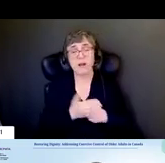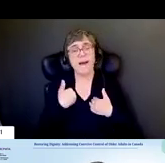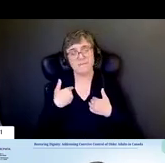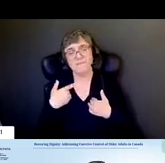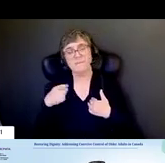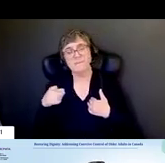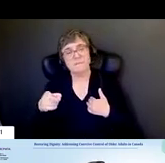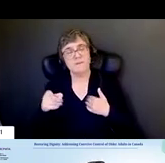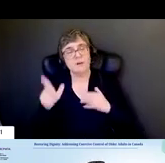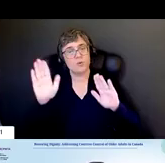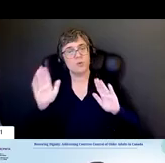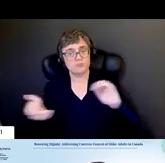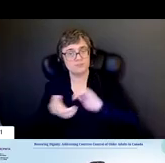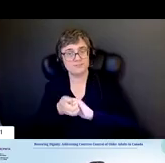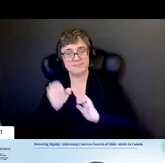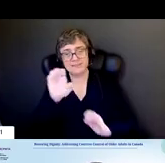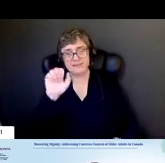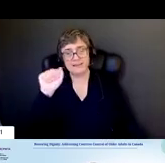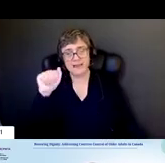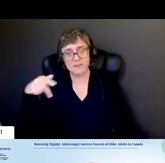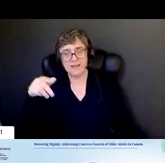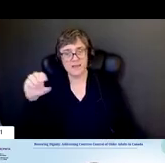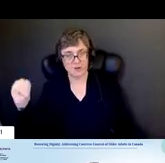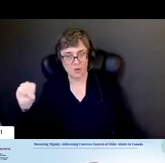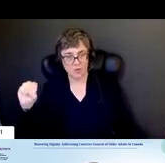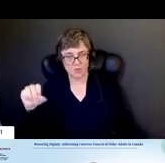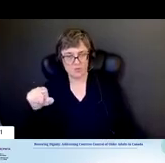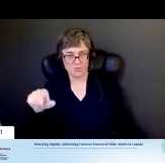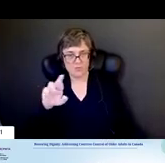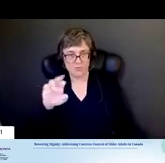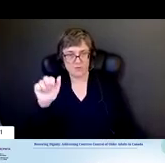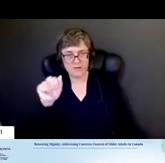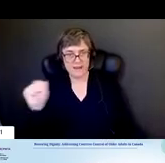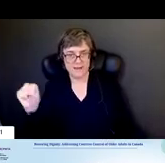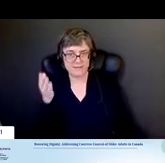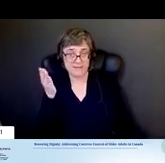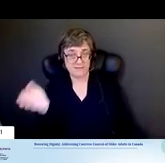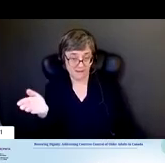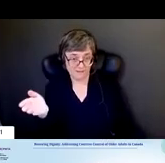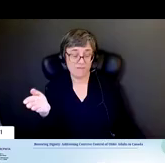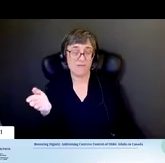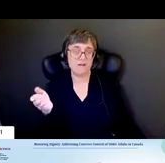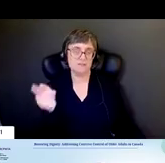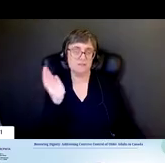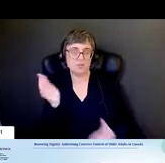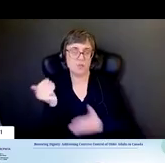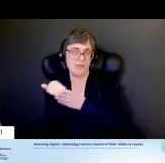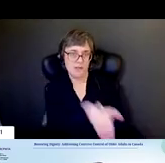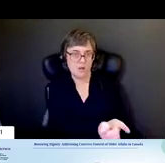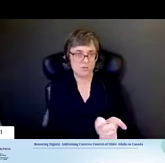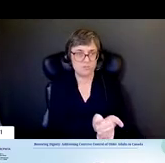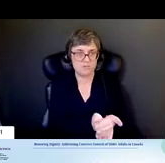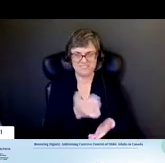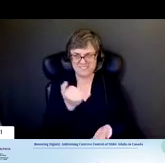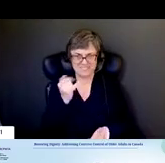wonderful partner EAPO behind the scene. Rayanne is there to help, so you can send her a quick little message to